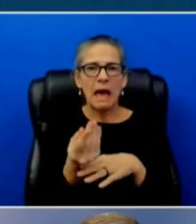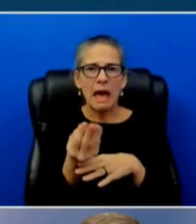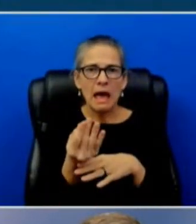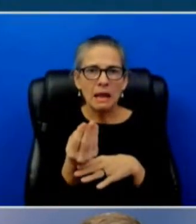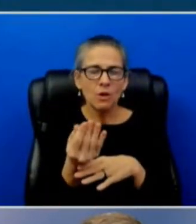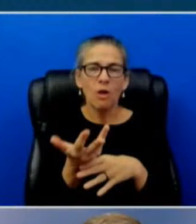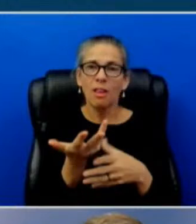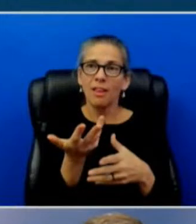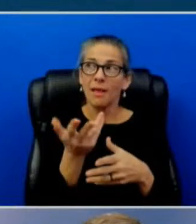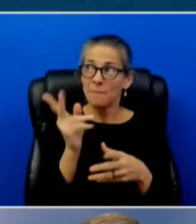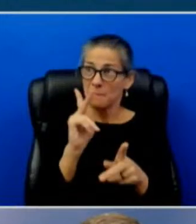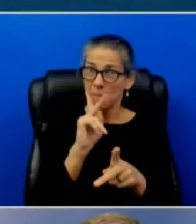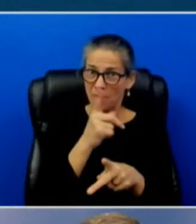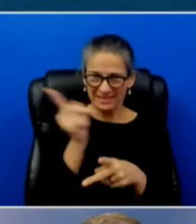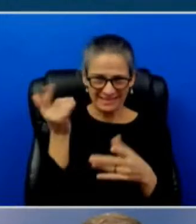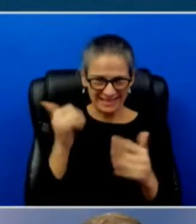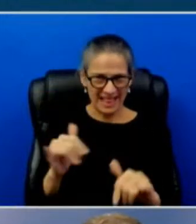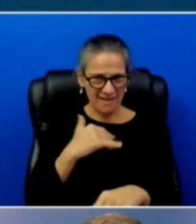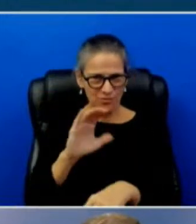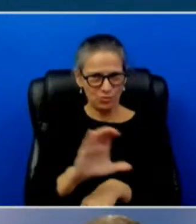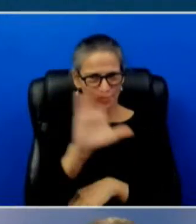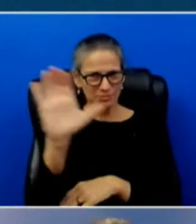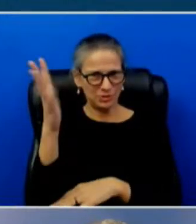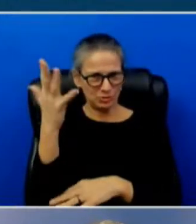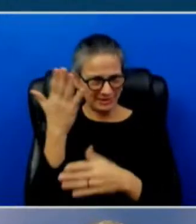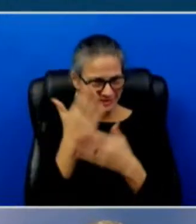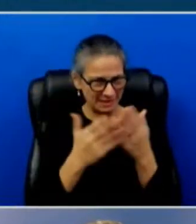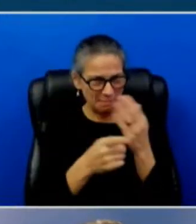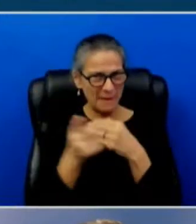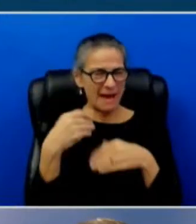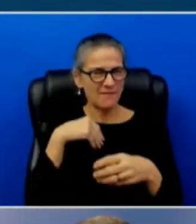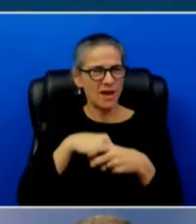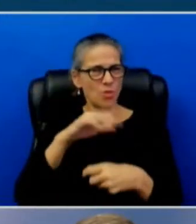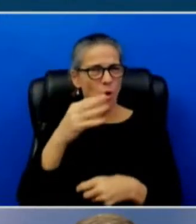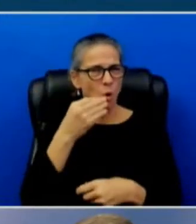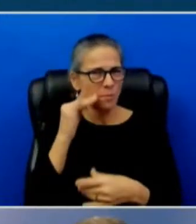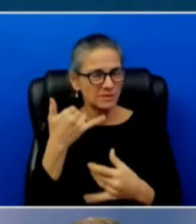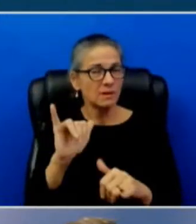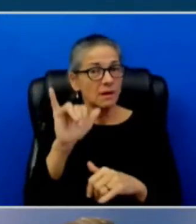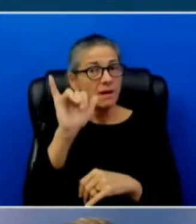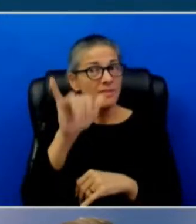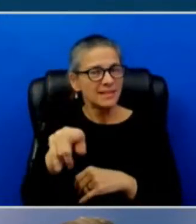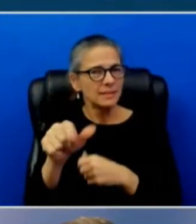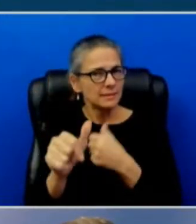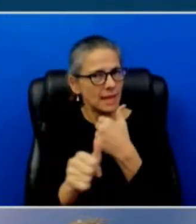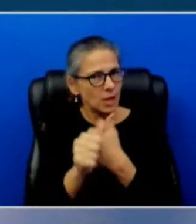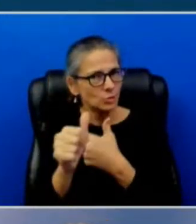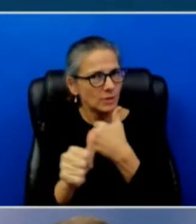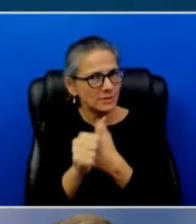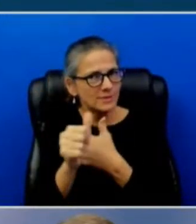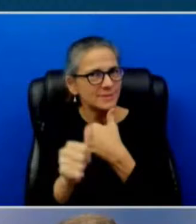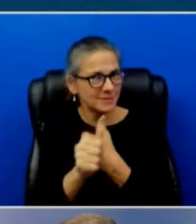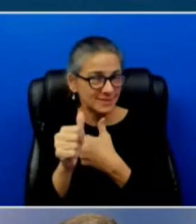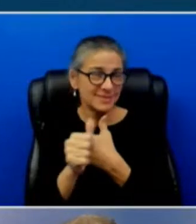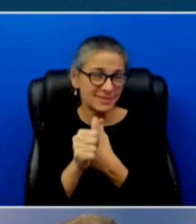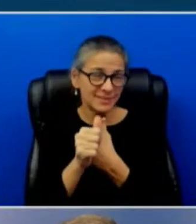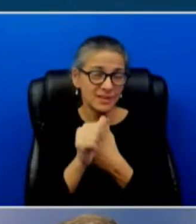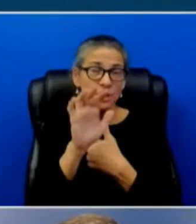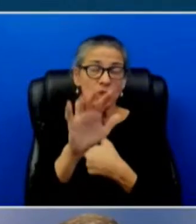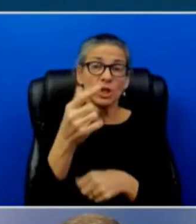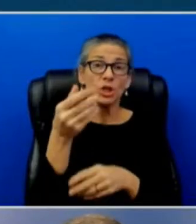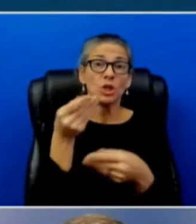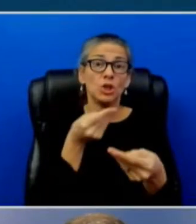Christmas trees in their homes, and that could be really dangerous with those open flames. Your generator has to